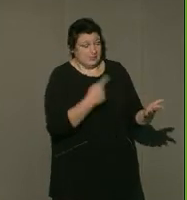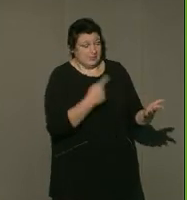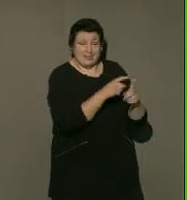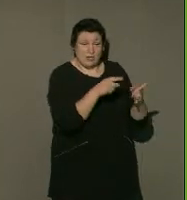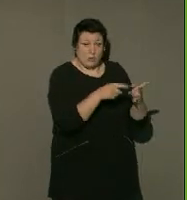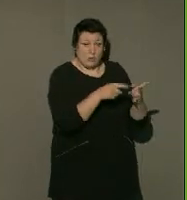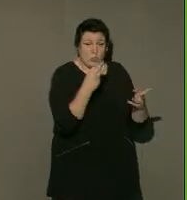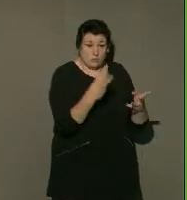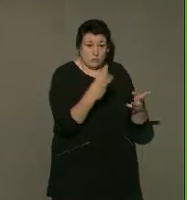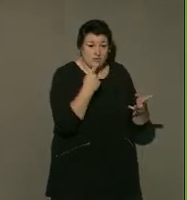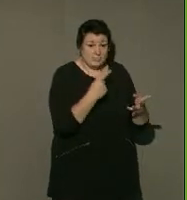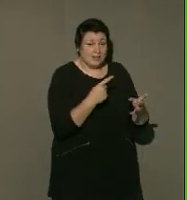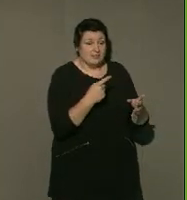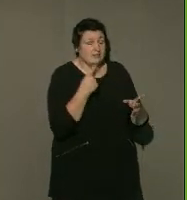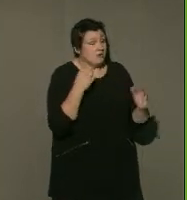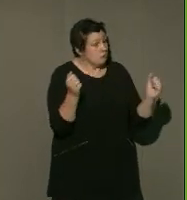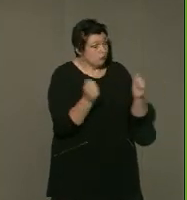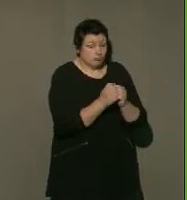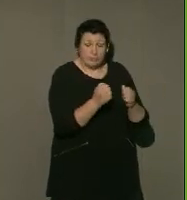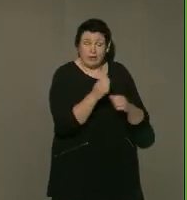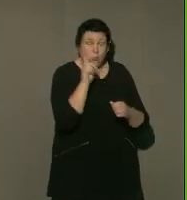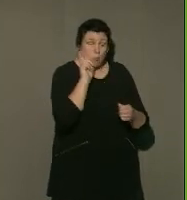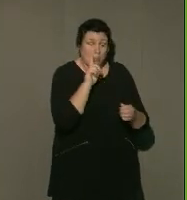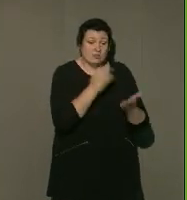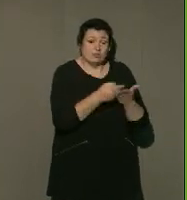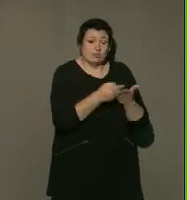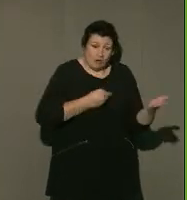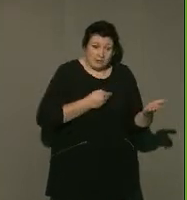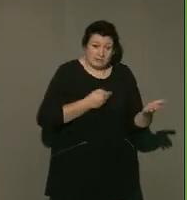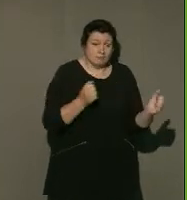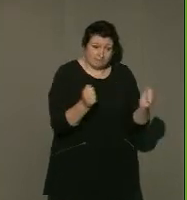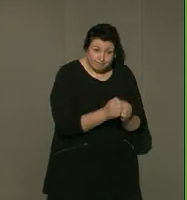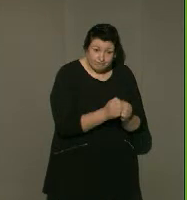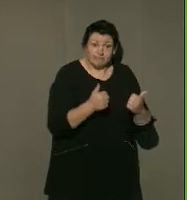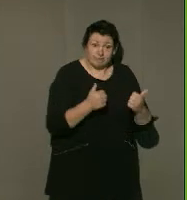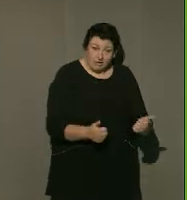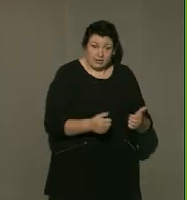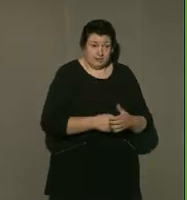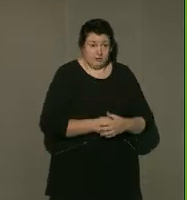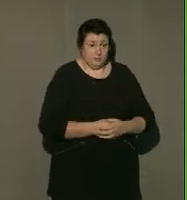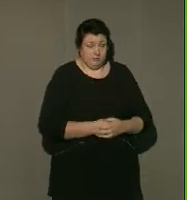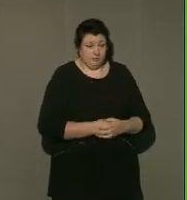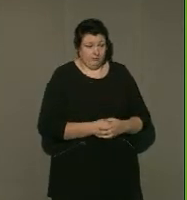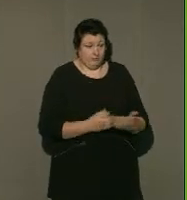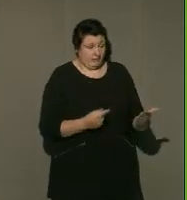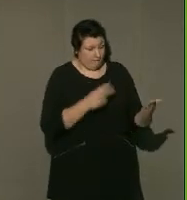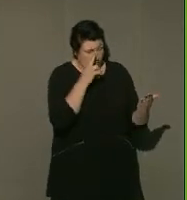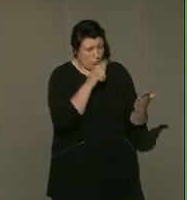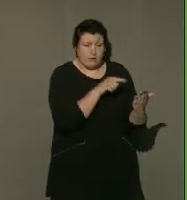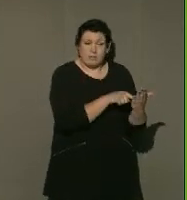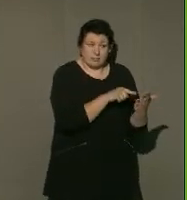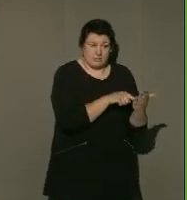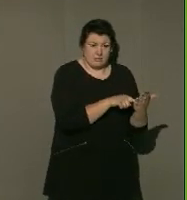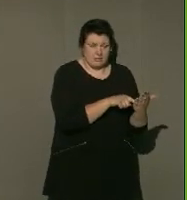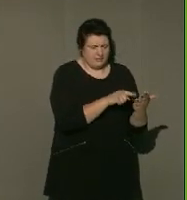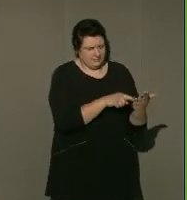is reaffirming women's rights. And looking at it, it was a matter of determining what the context of the